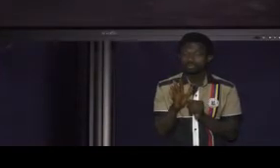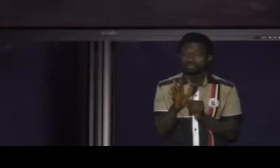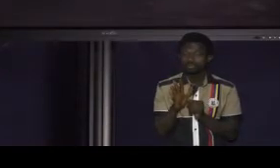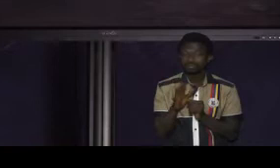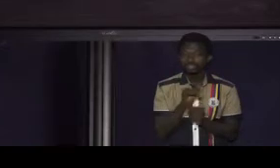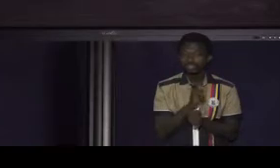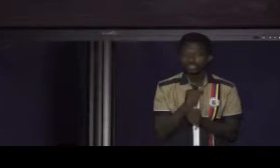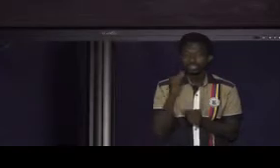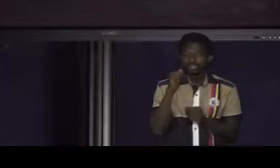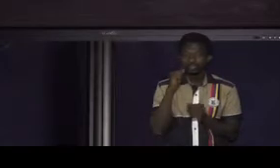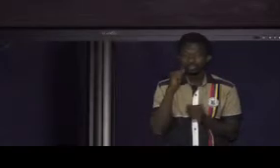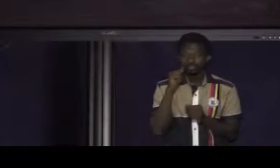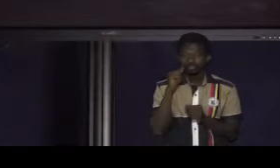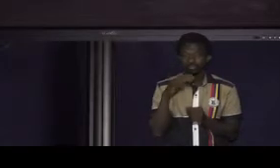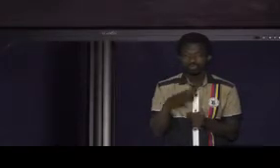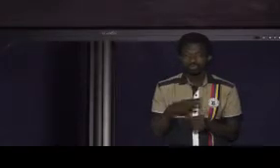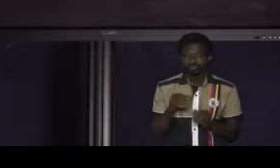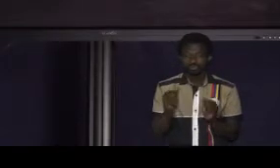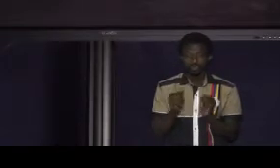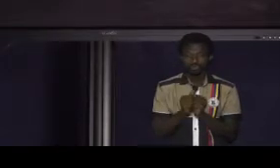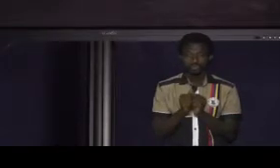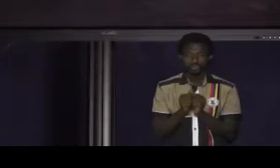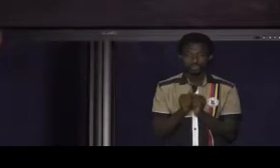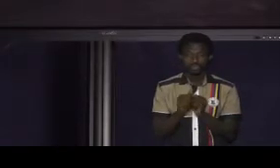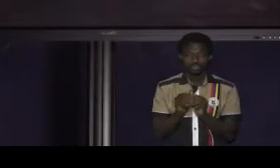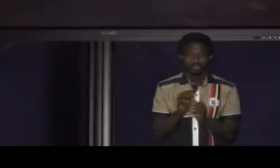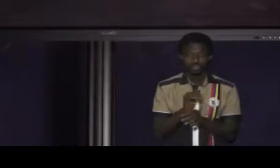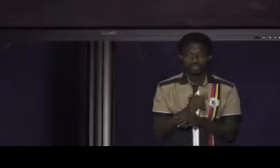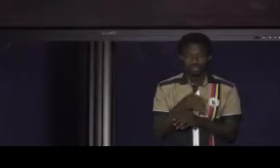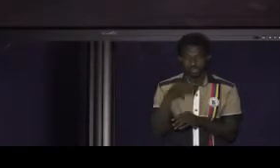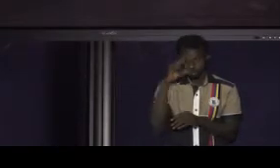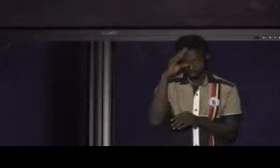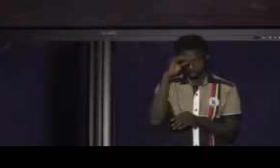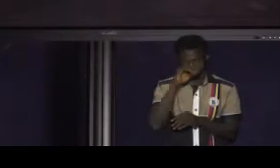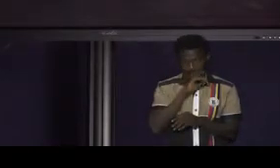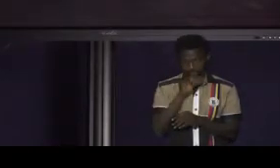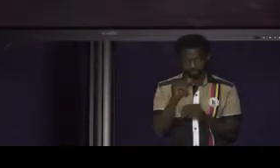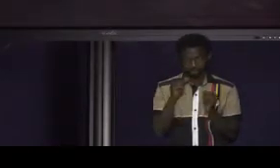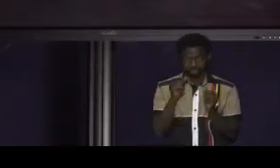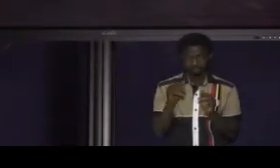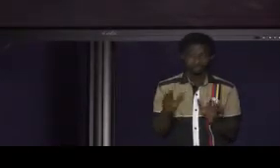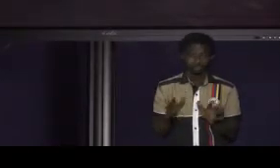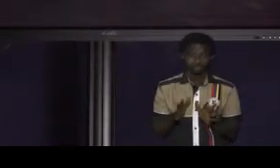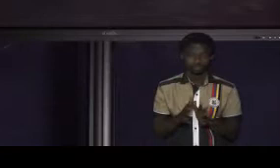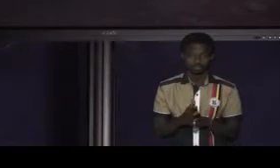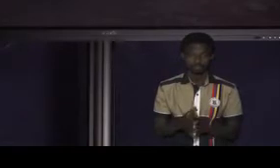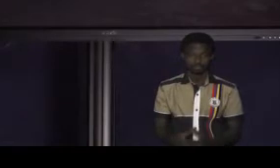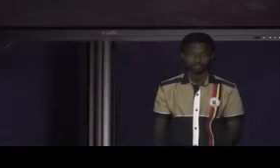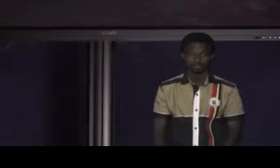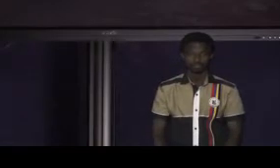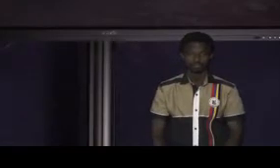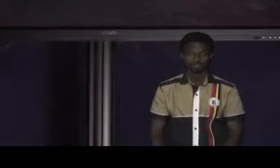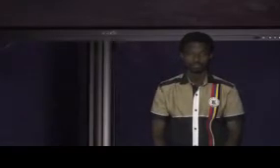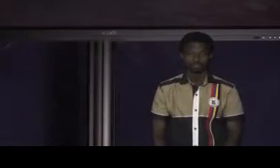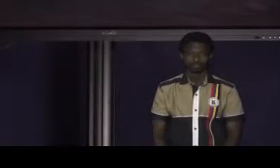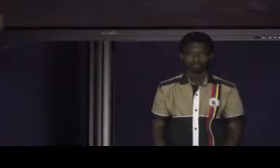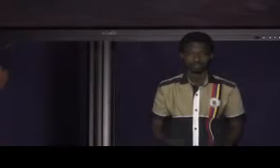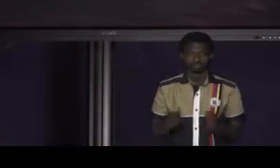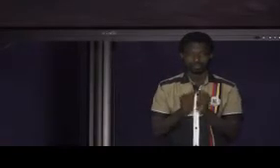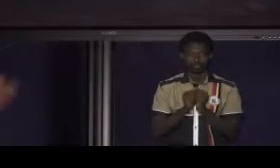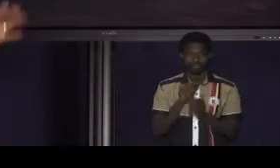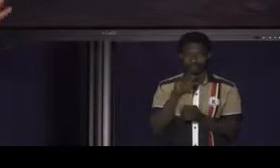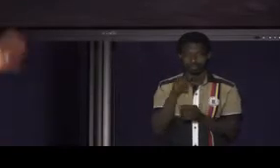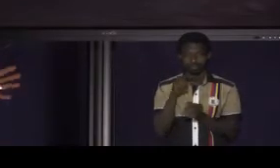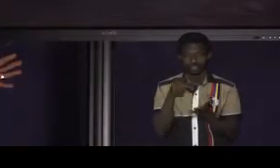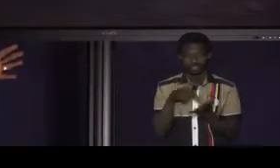A woman without a man is nothing. Now, without punctuation marks, this sentence